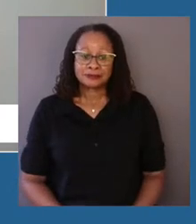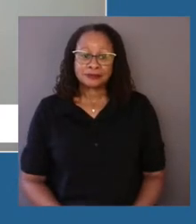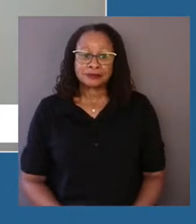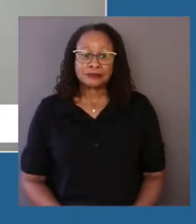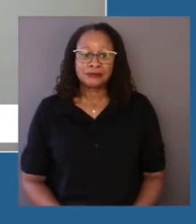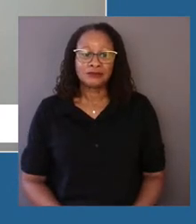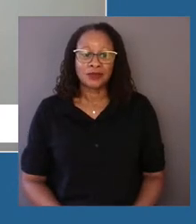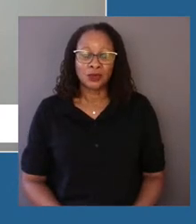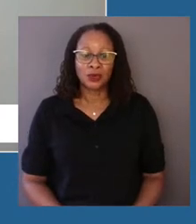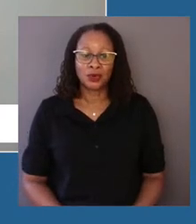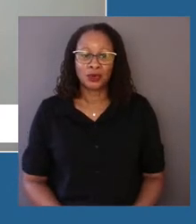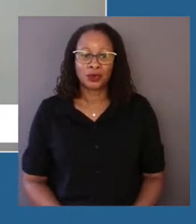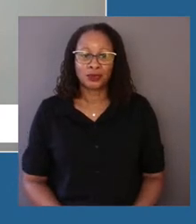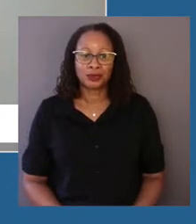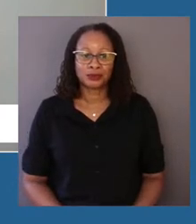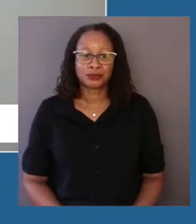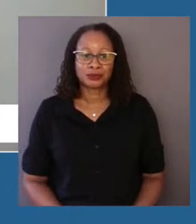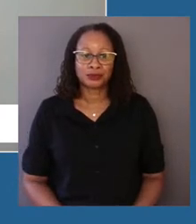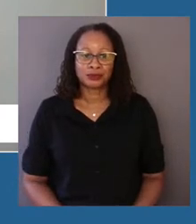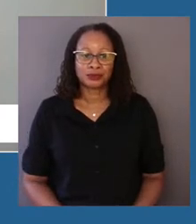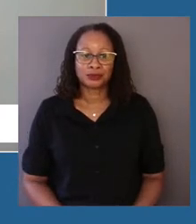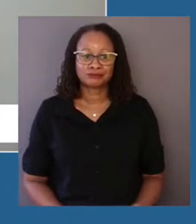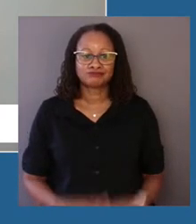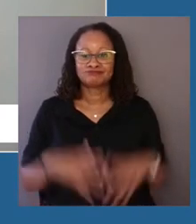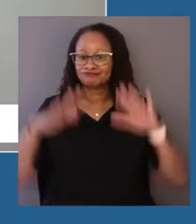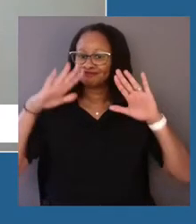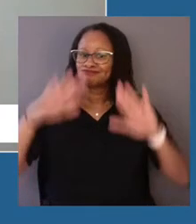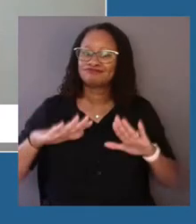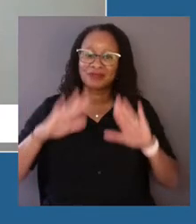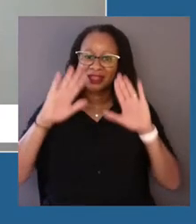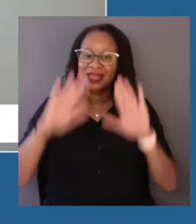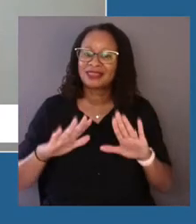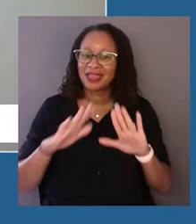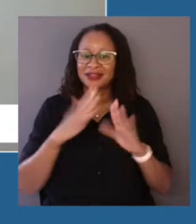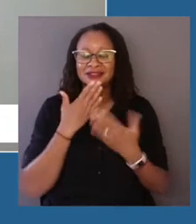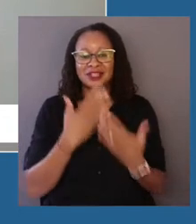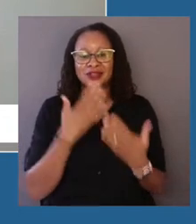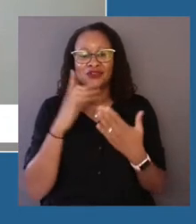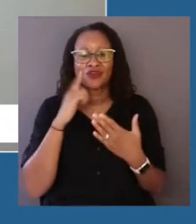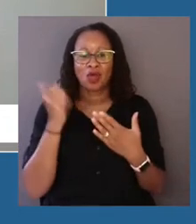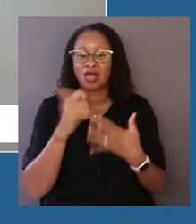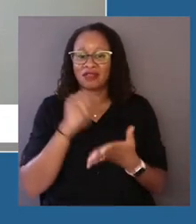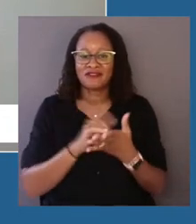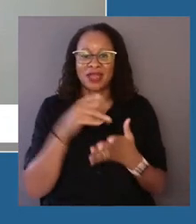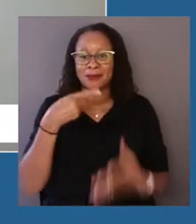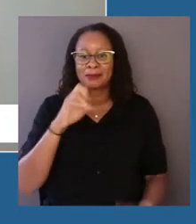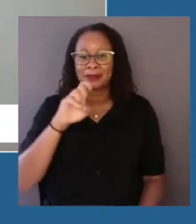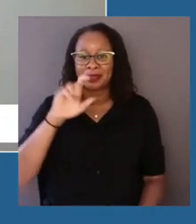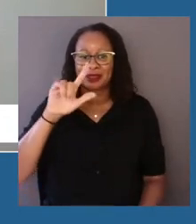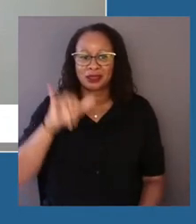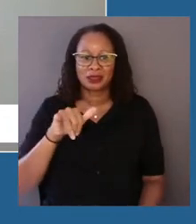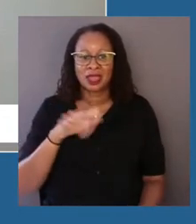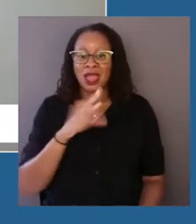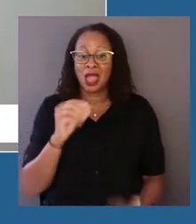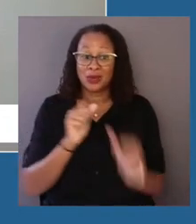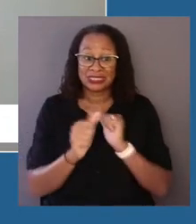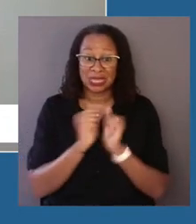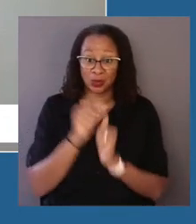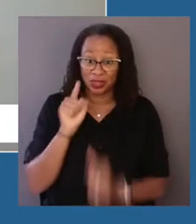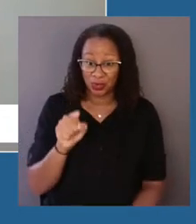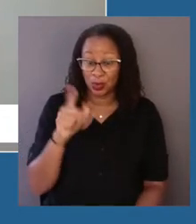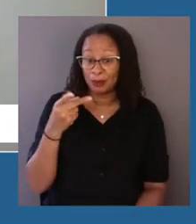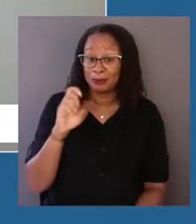It's fantastic. Thank you. Thank you for all of that, Peggy. I want to stay with you